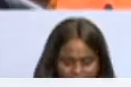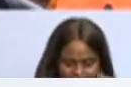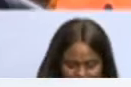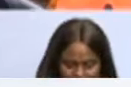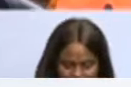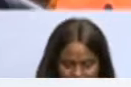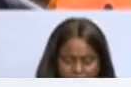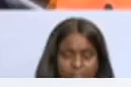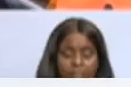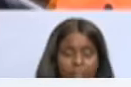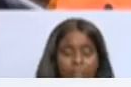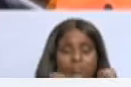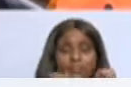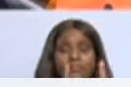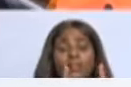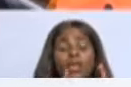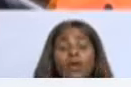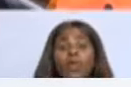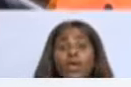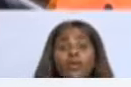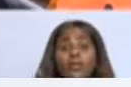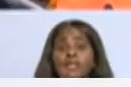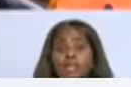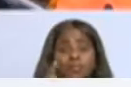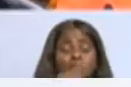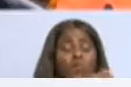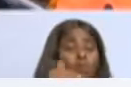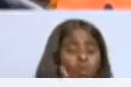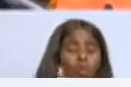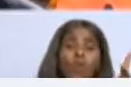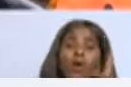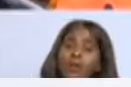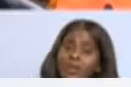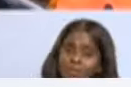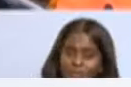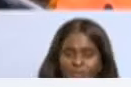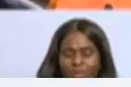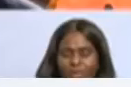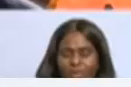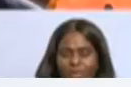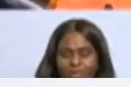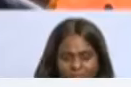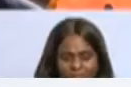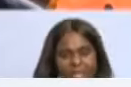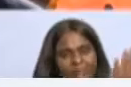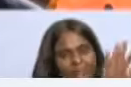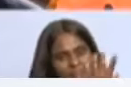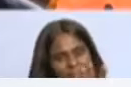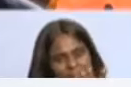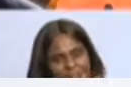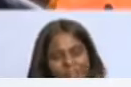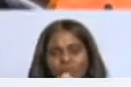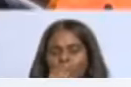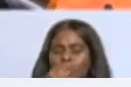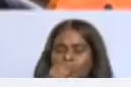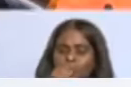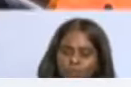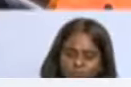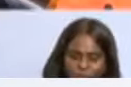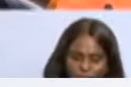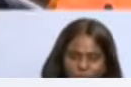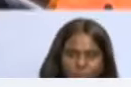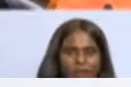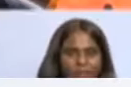to quality health care for all our citizens, enhancing nutrition status of our people